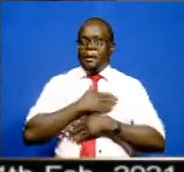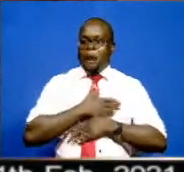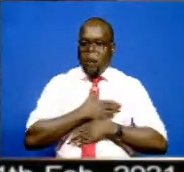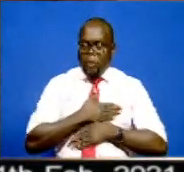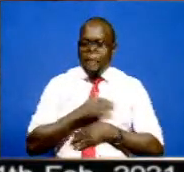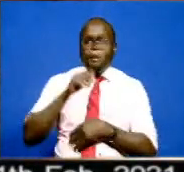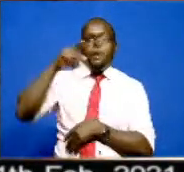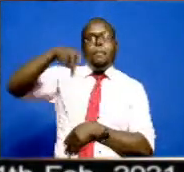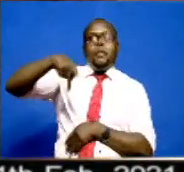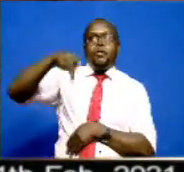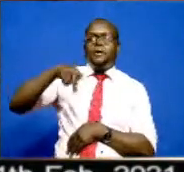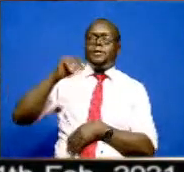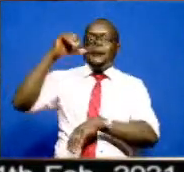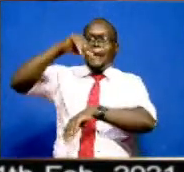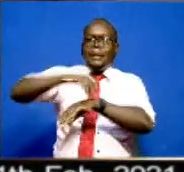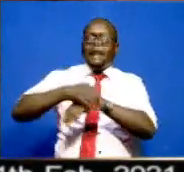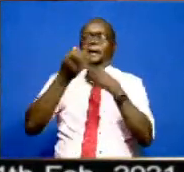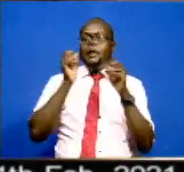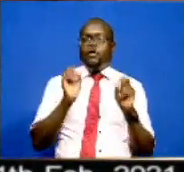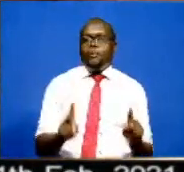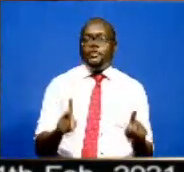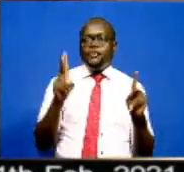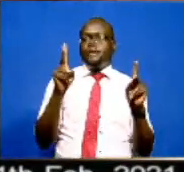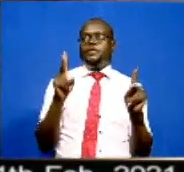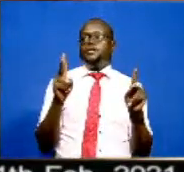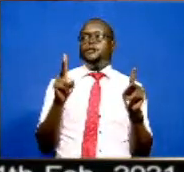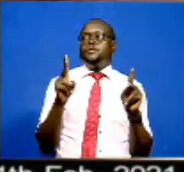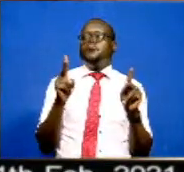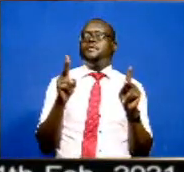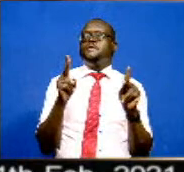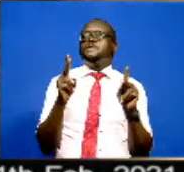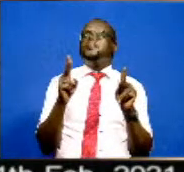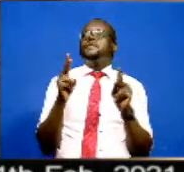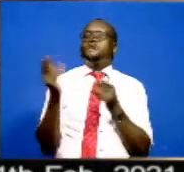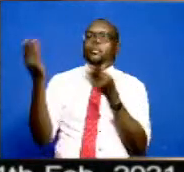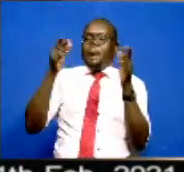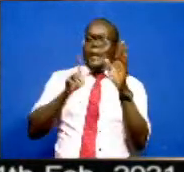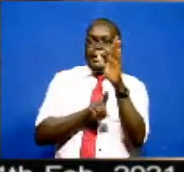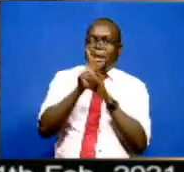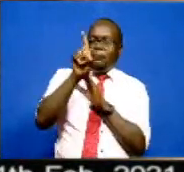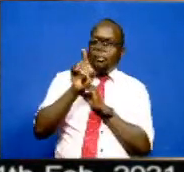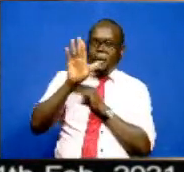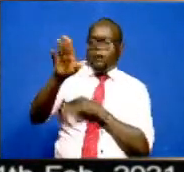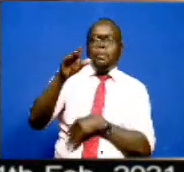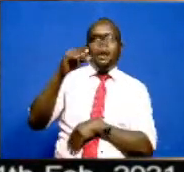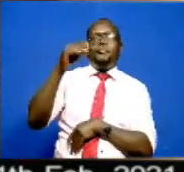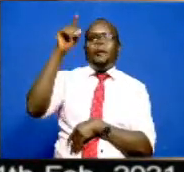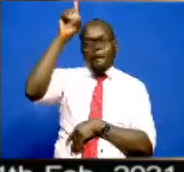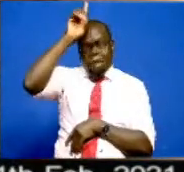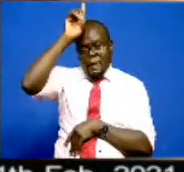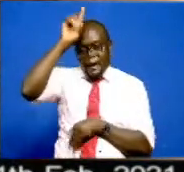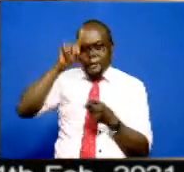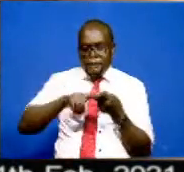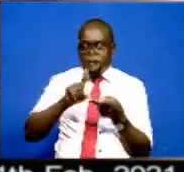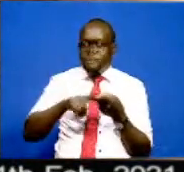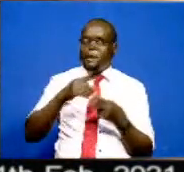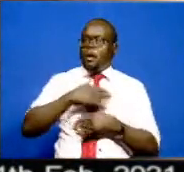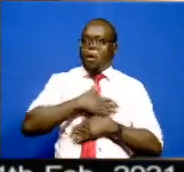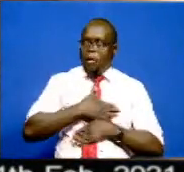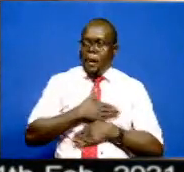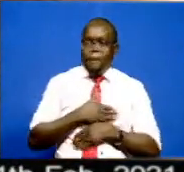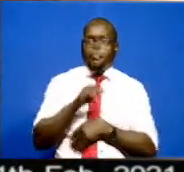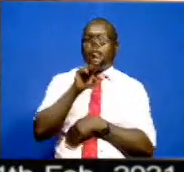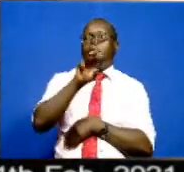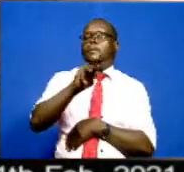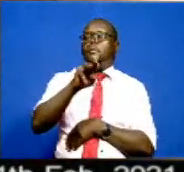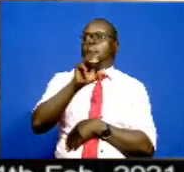Bokose can get an opportunity to take some development projects to his constituency, Mr. Speaker. Honorable Maoka Maore can have,